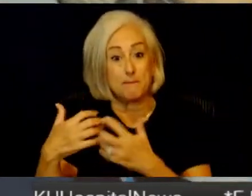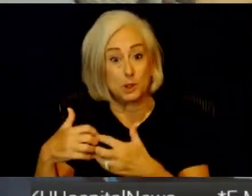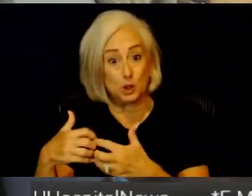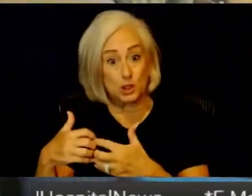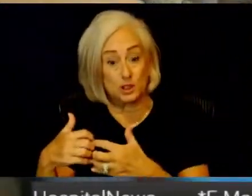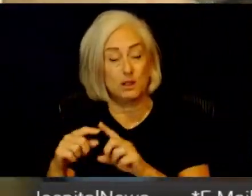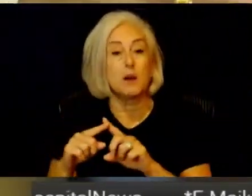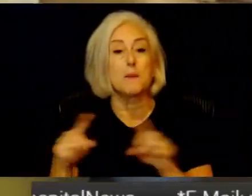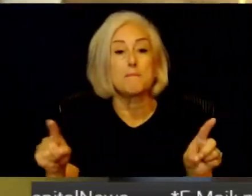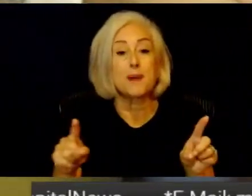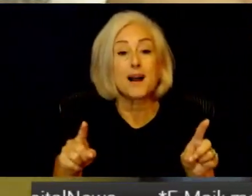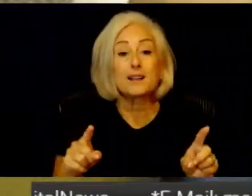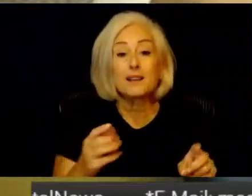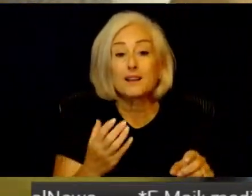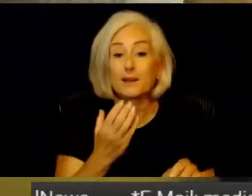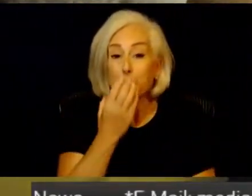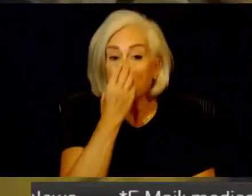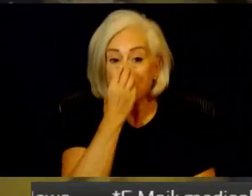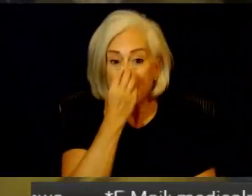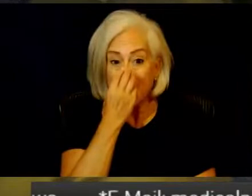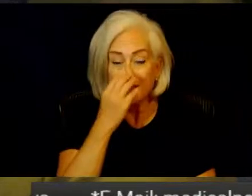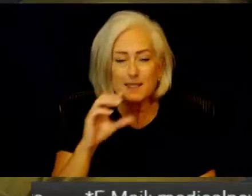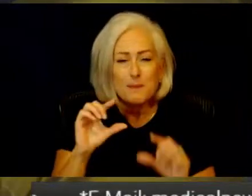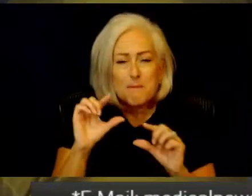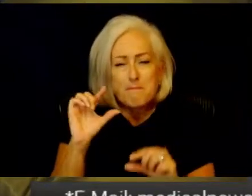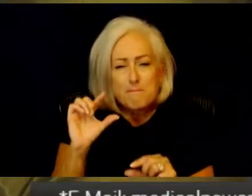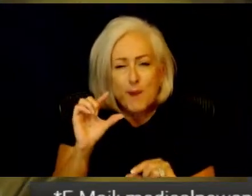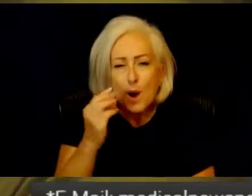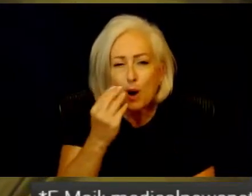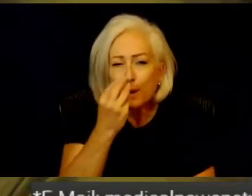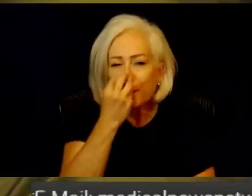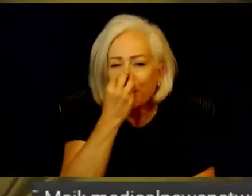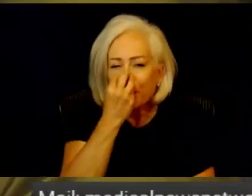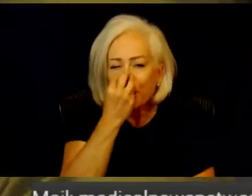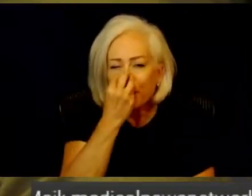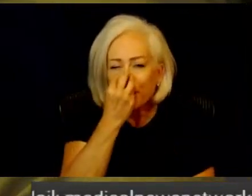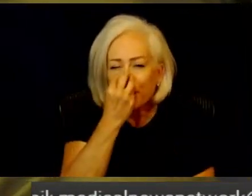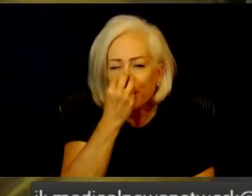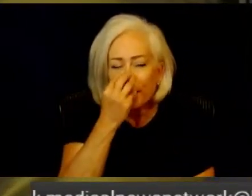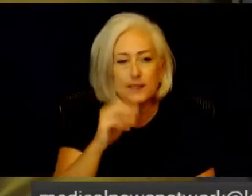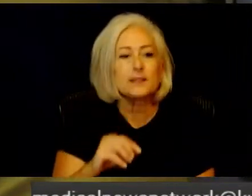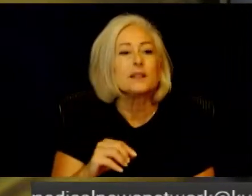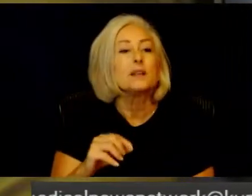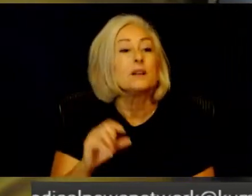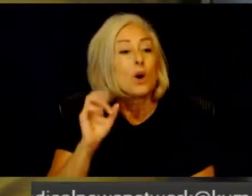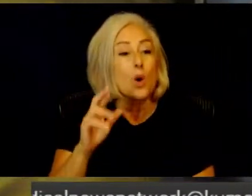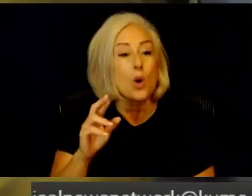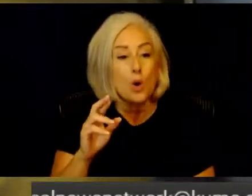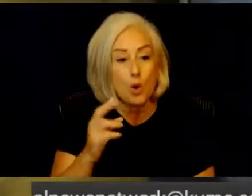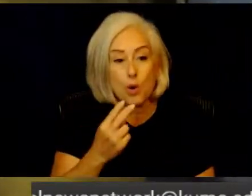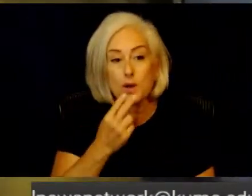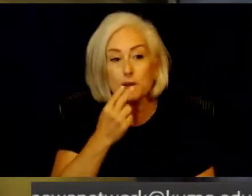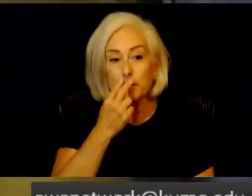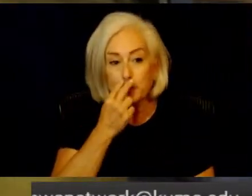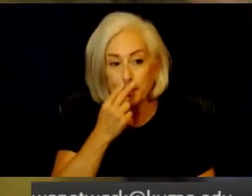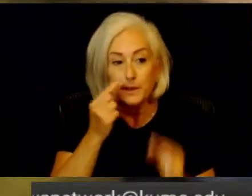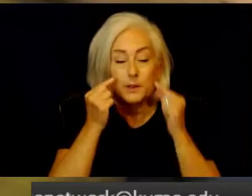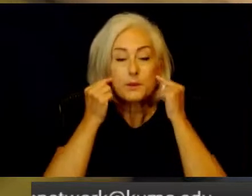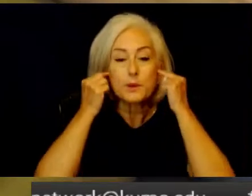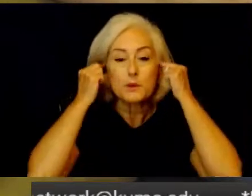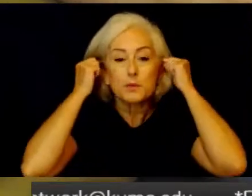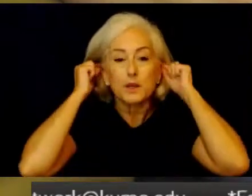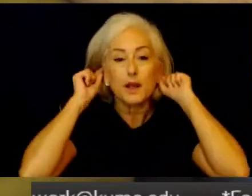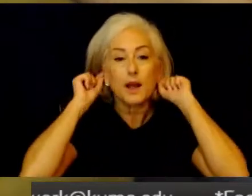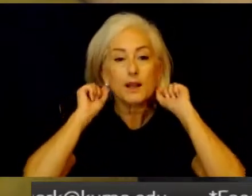as this one, which is what we call a nasal pillow. You have silicone buds going into the nostrils and then wraps behind the ear, really soft material